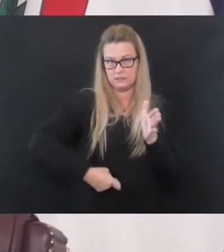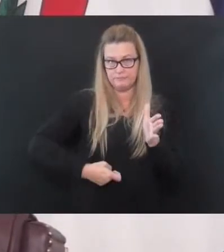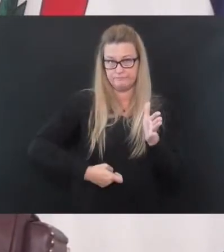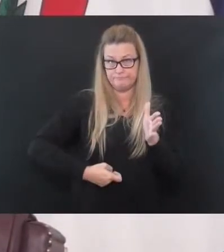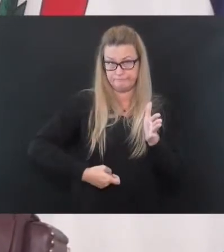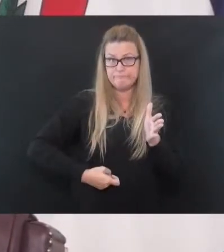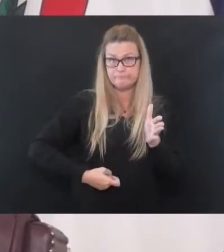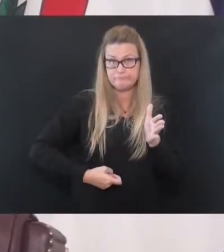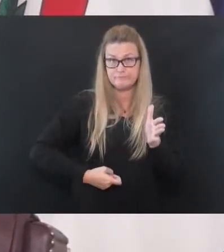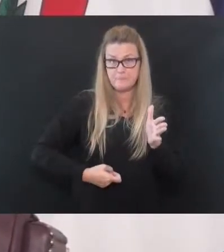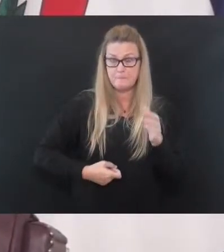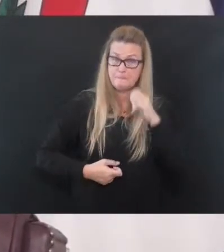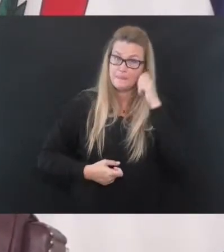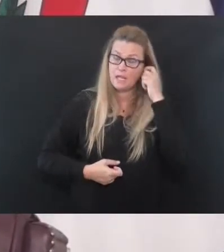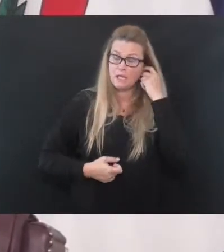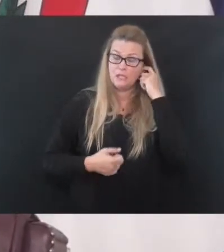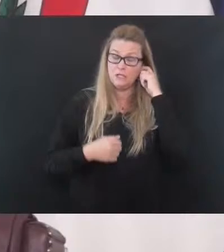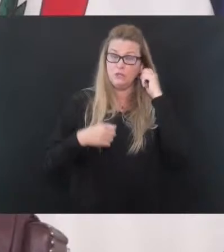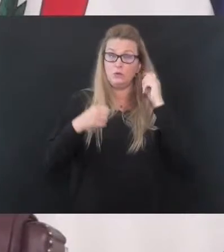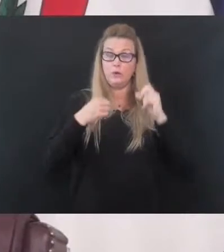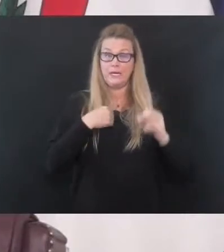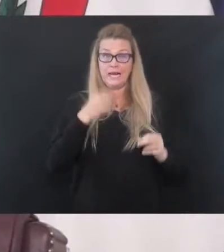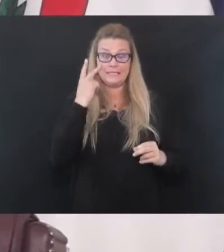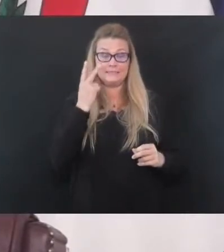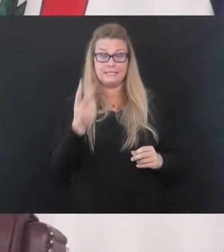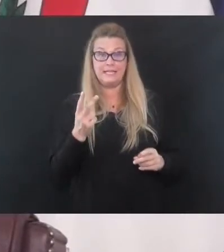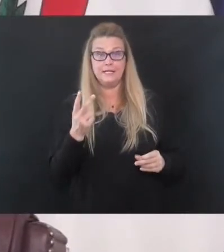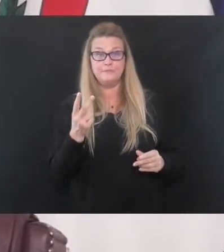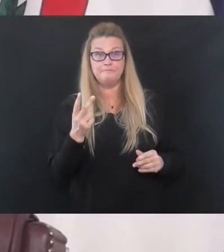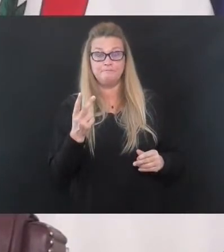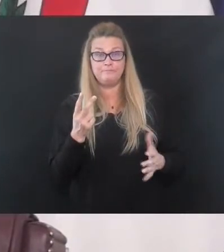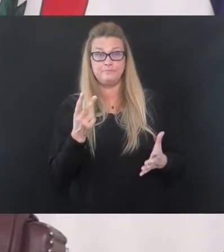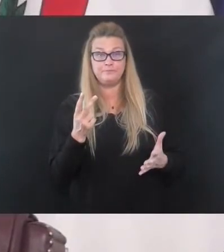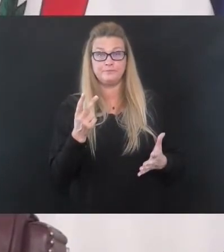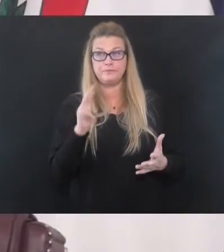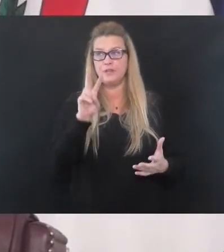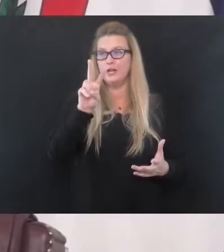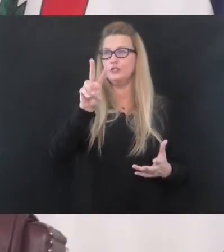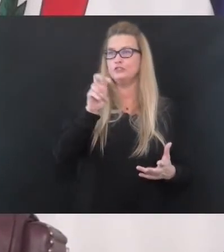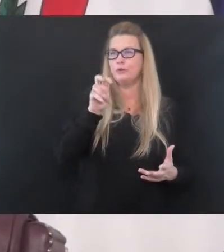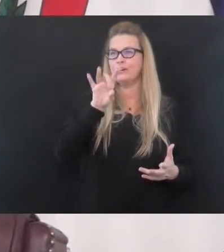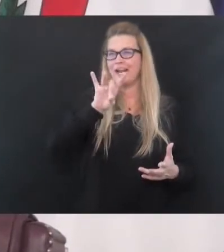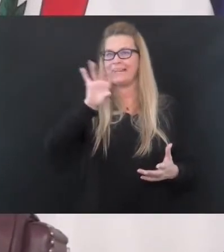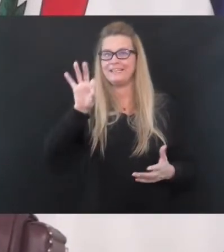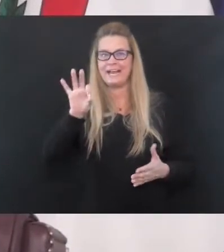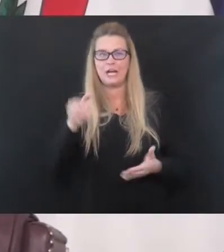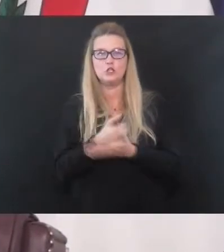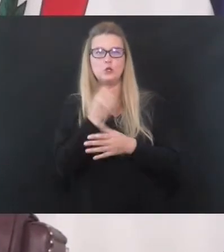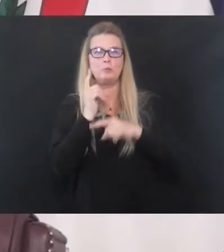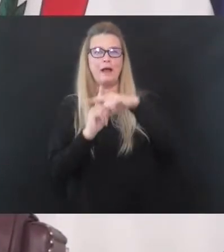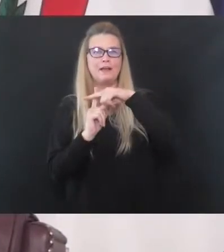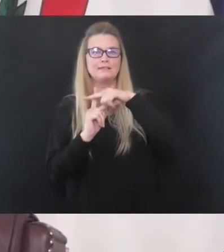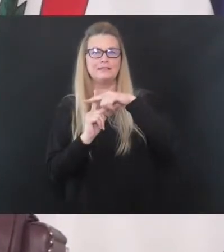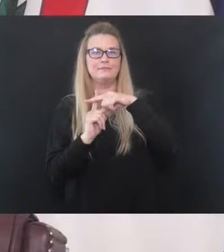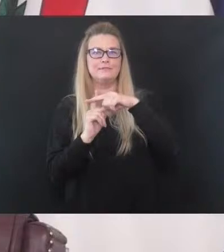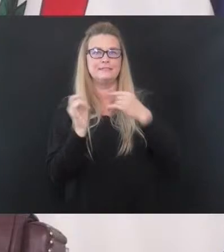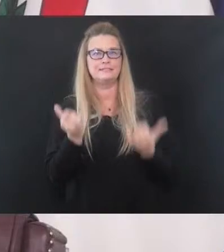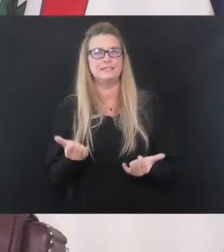I read a thing here, it says, you know, 289 new positive cases